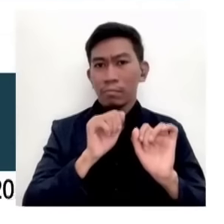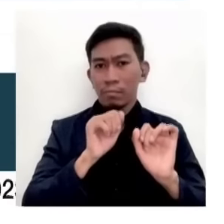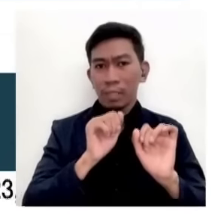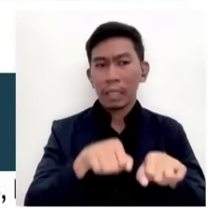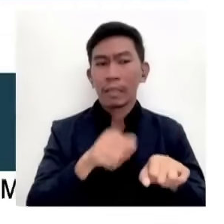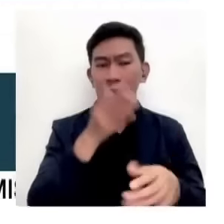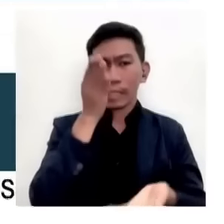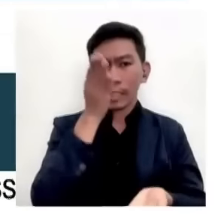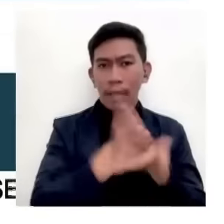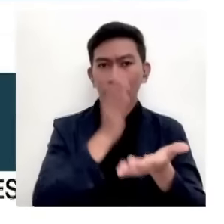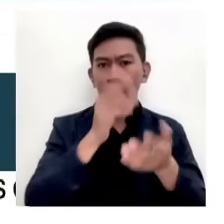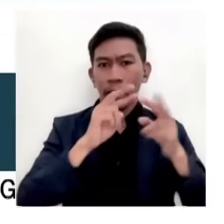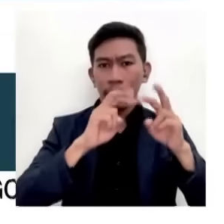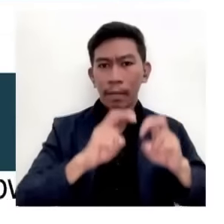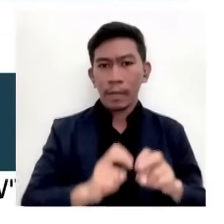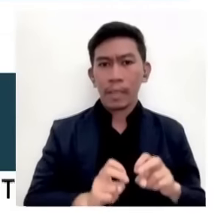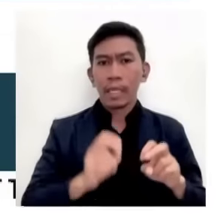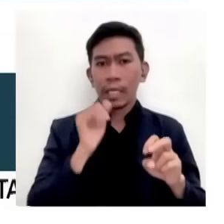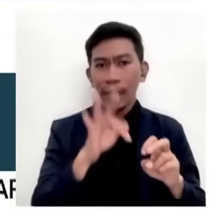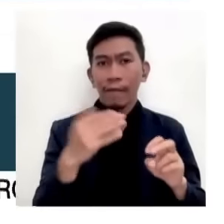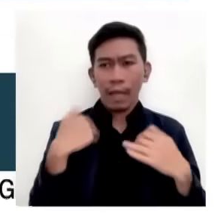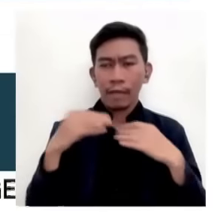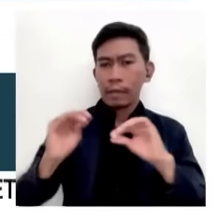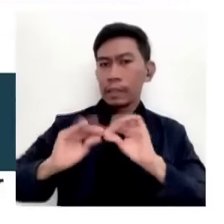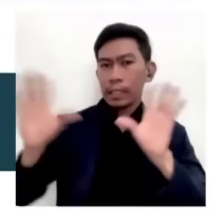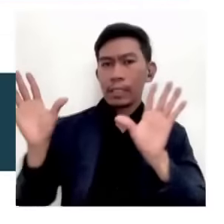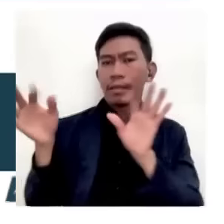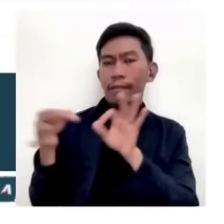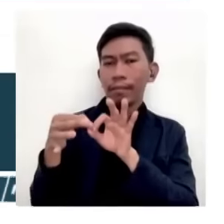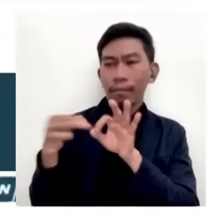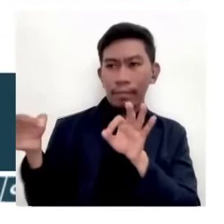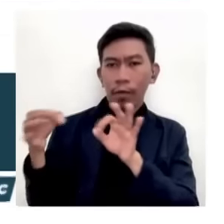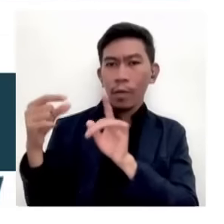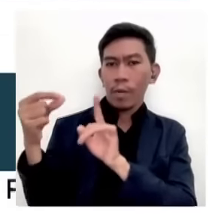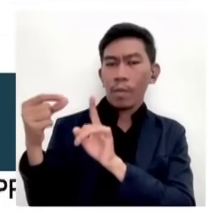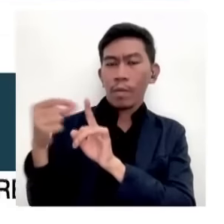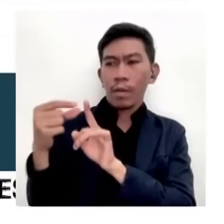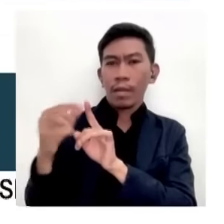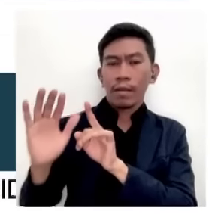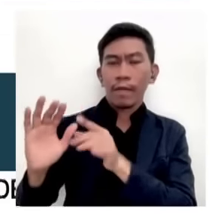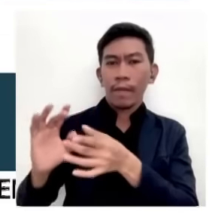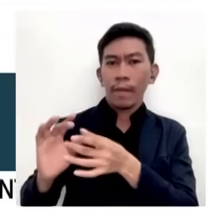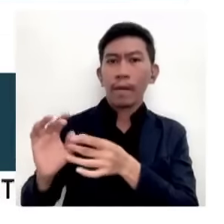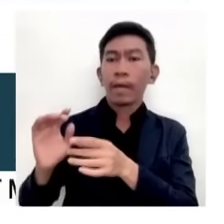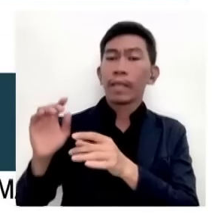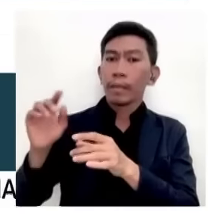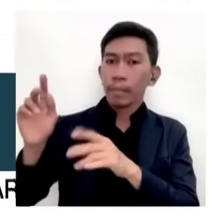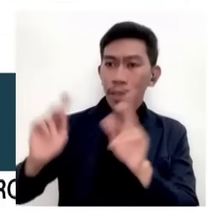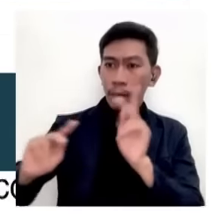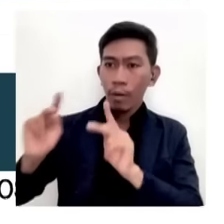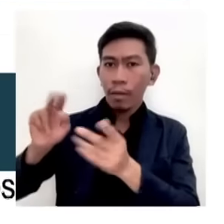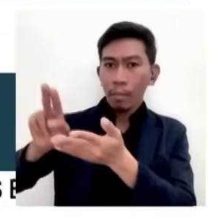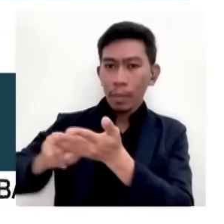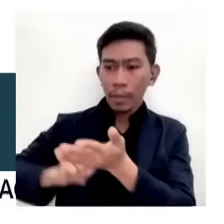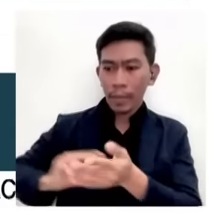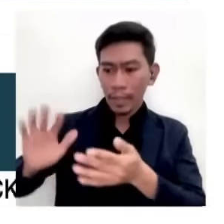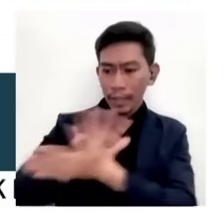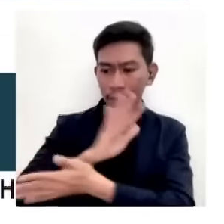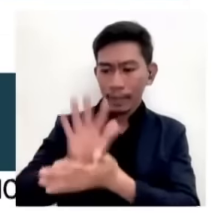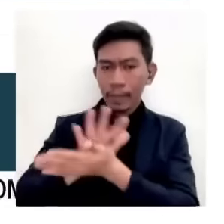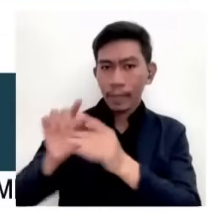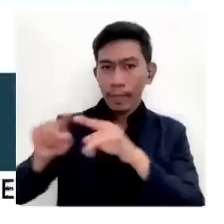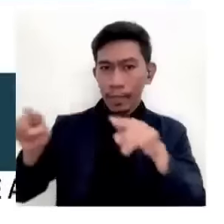there is already a categorical statement that that PI is dead. PI is